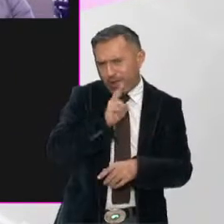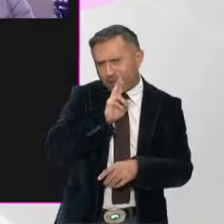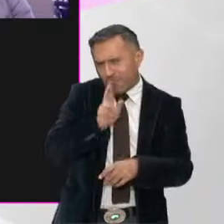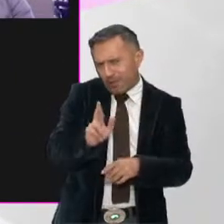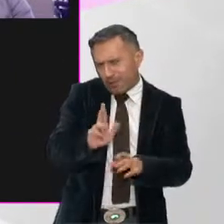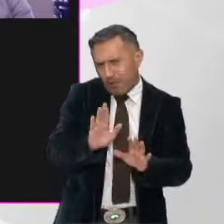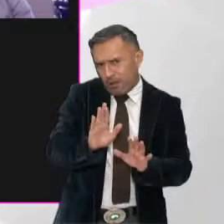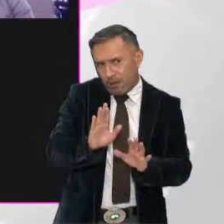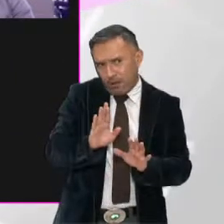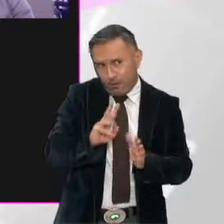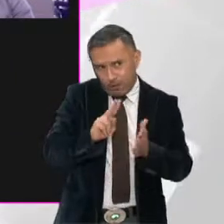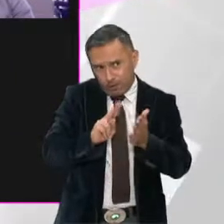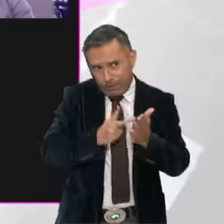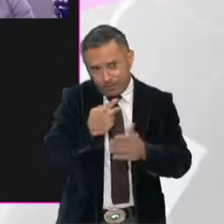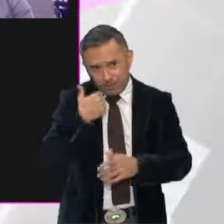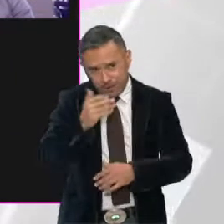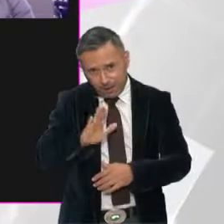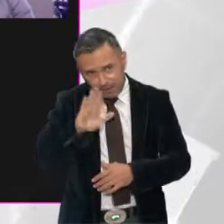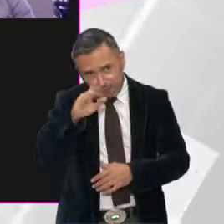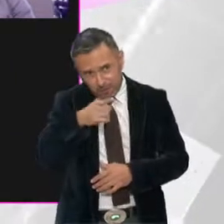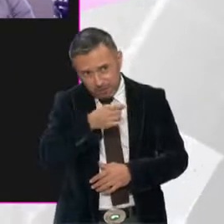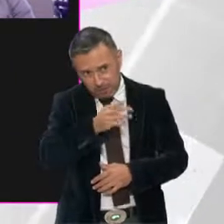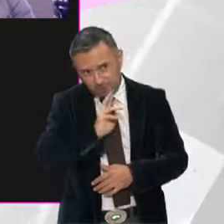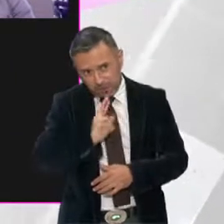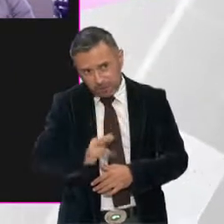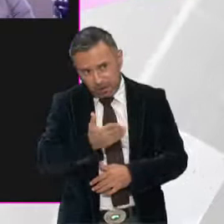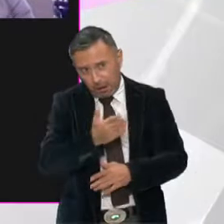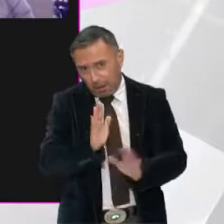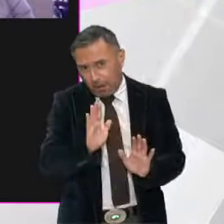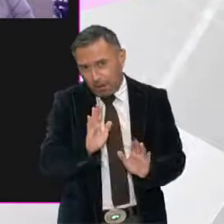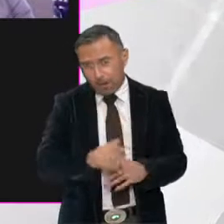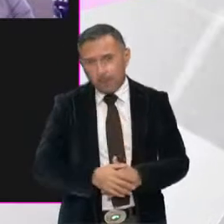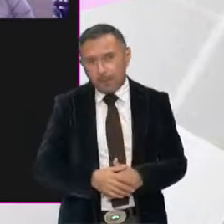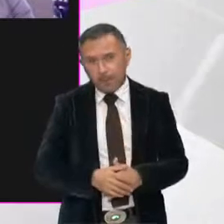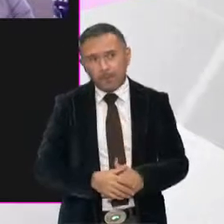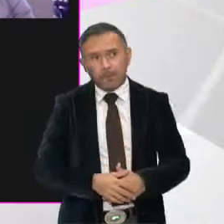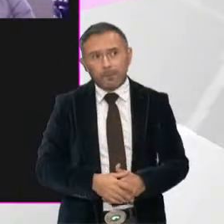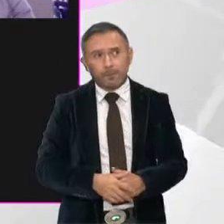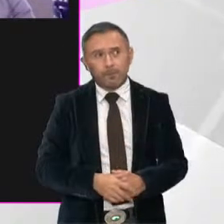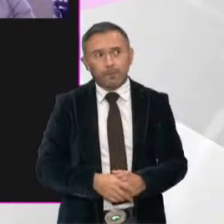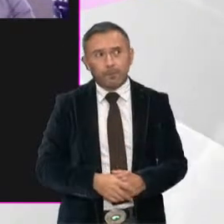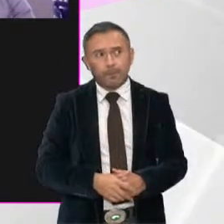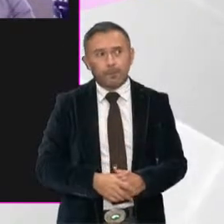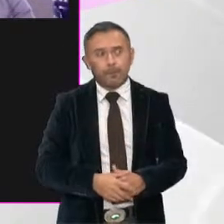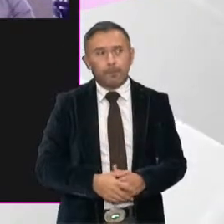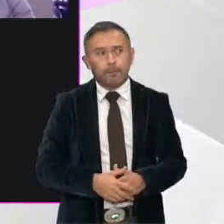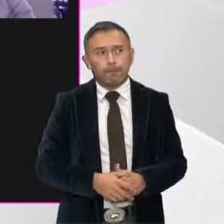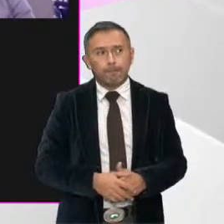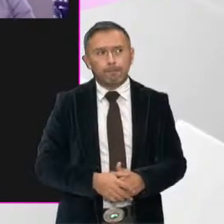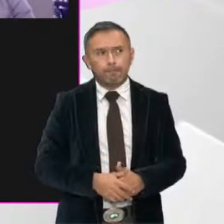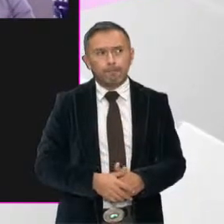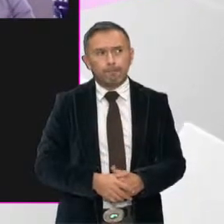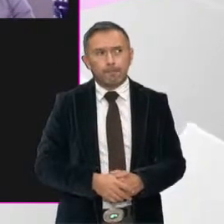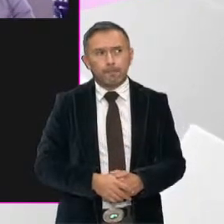Romero, I don't know if, yes, you want to answer this question.